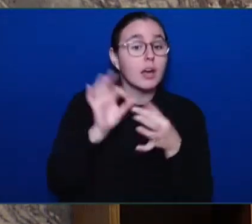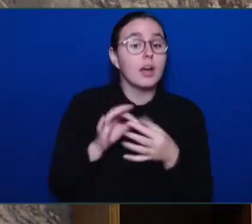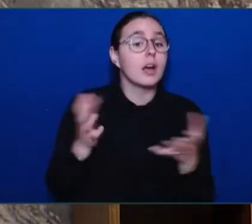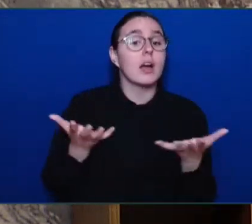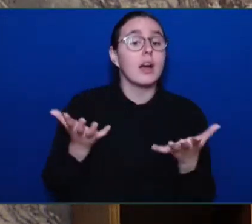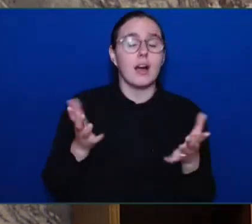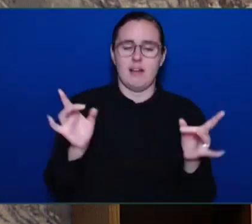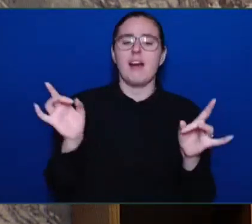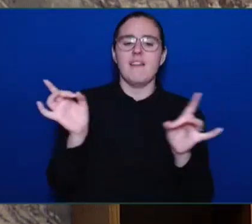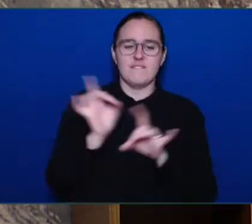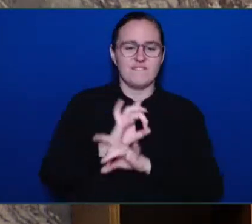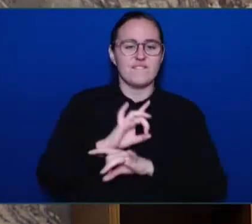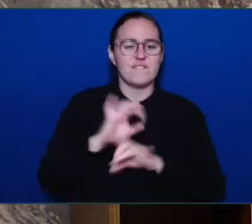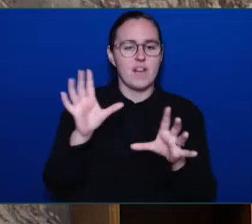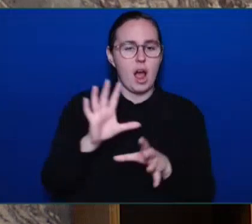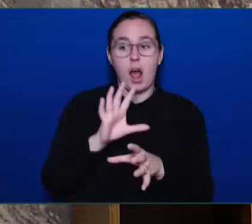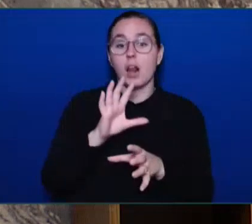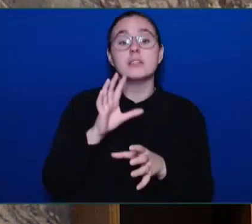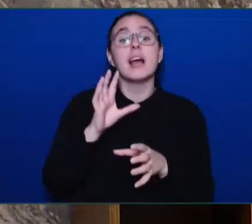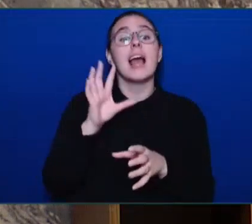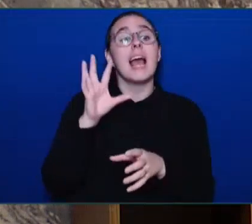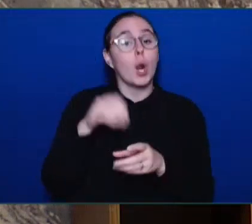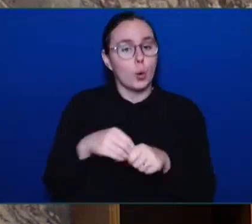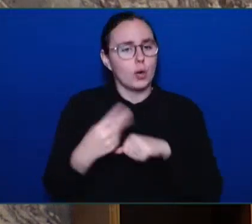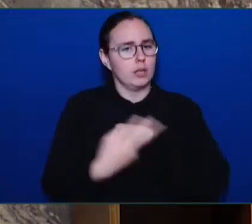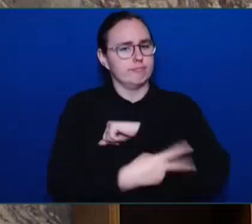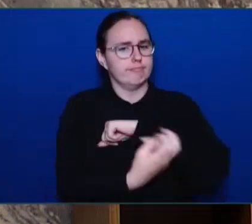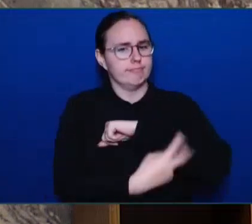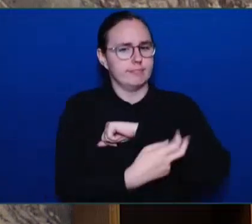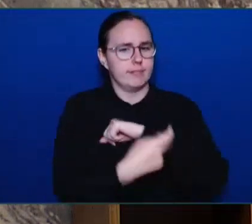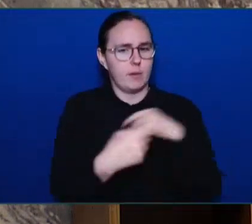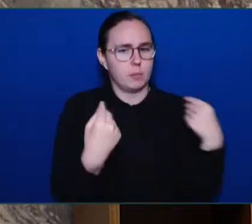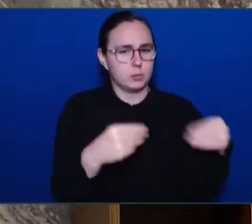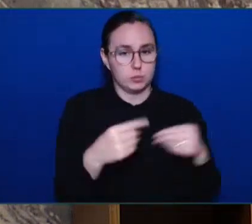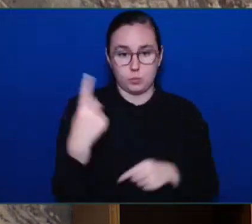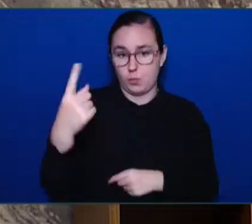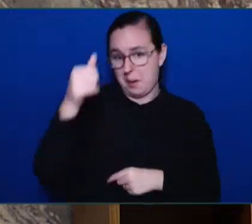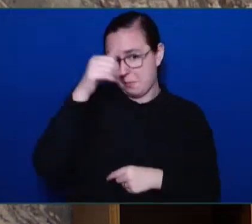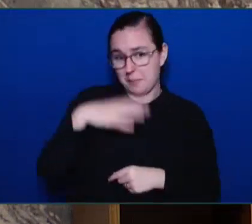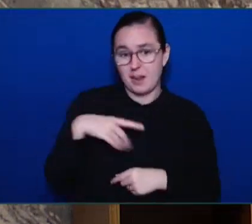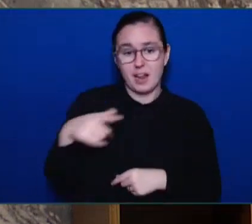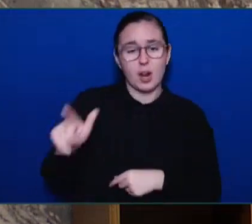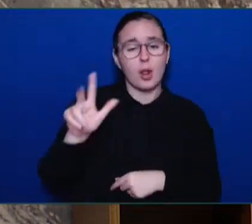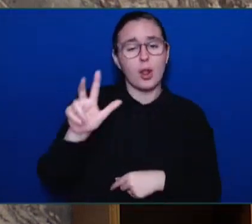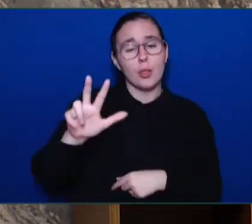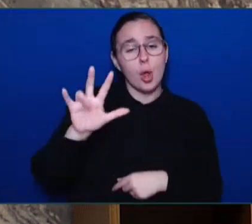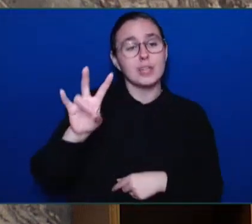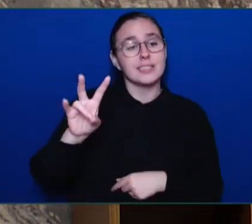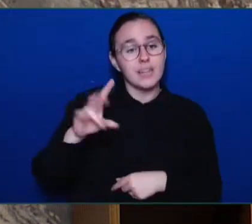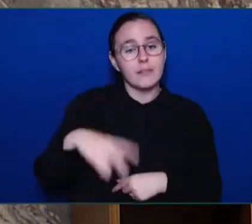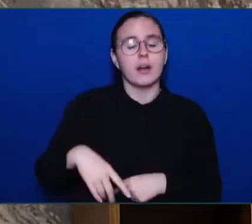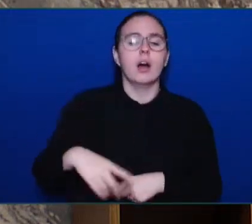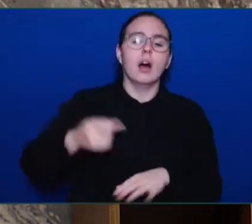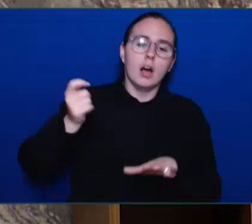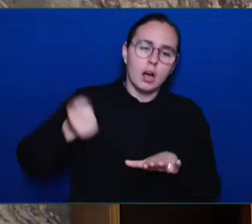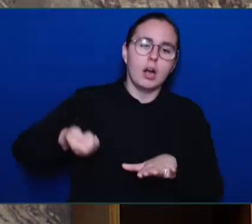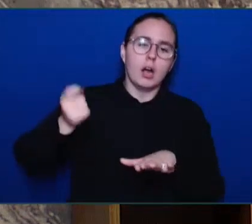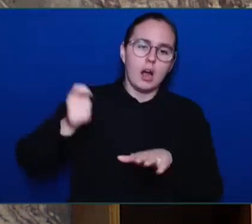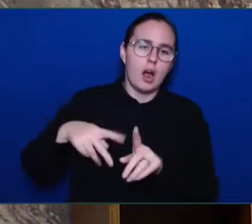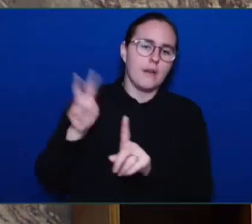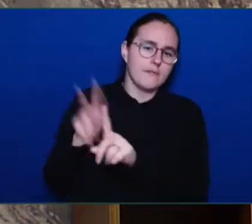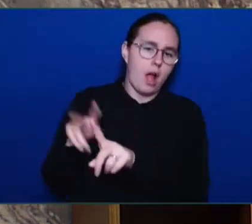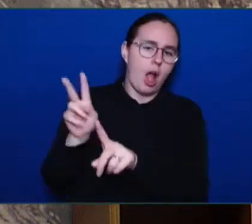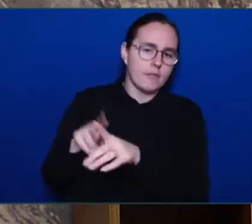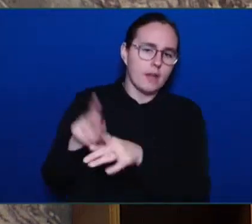a man with 37 criminal convictions entered a dollar store near Granville Street and threatened staff with a knife. Staff